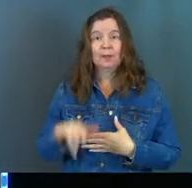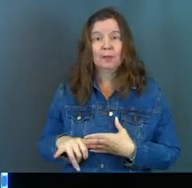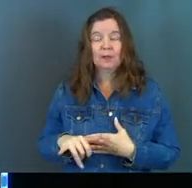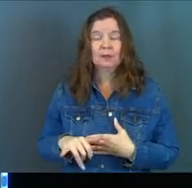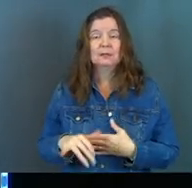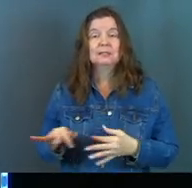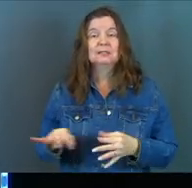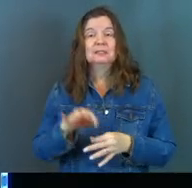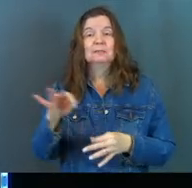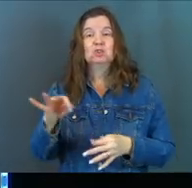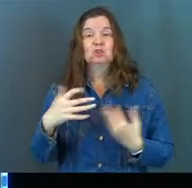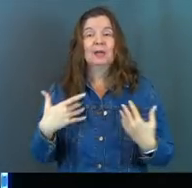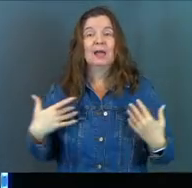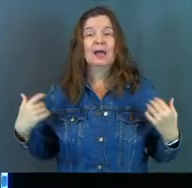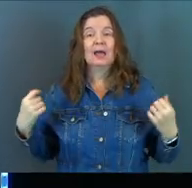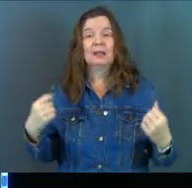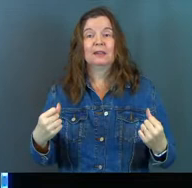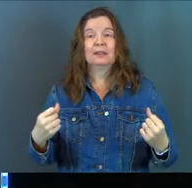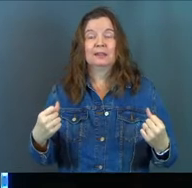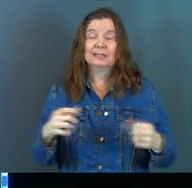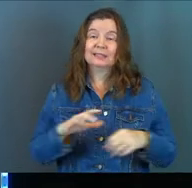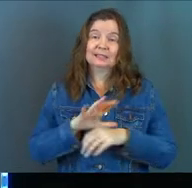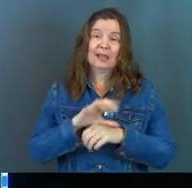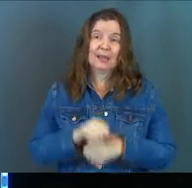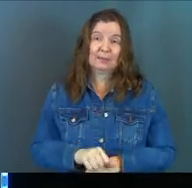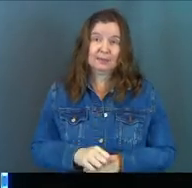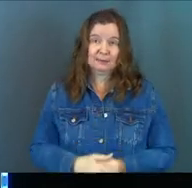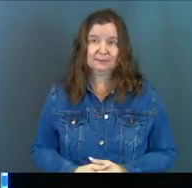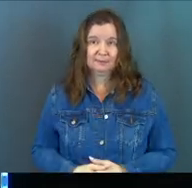that. Spiritual health is a habit.